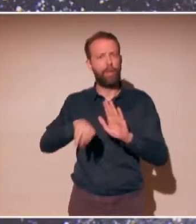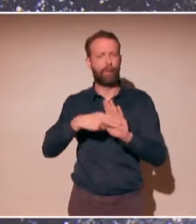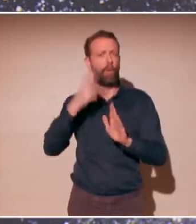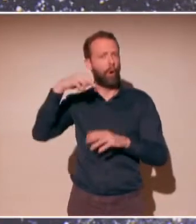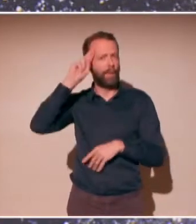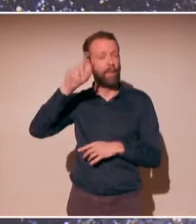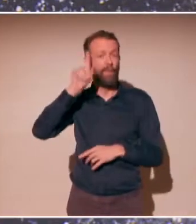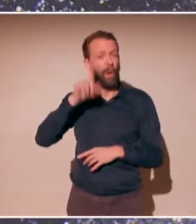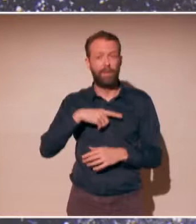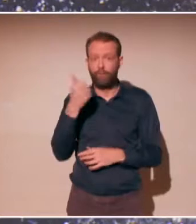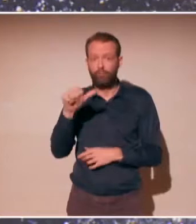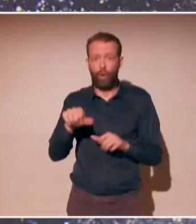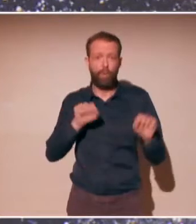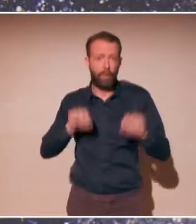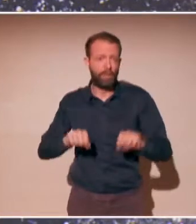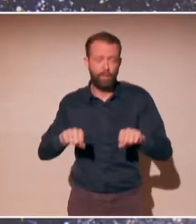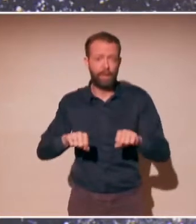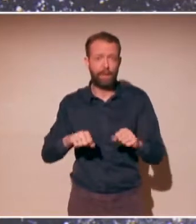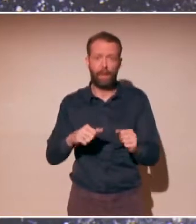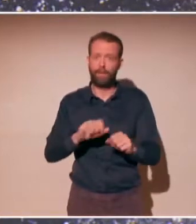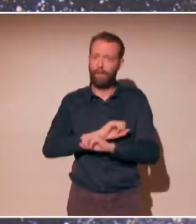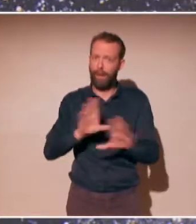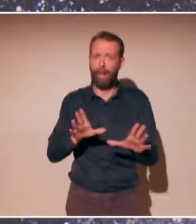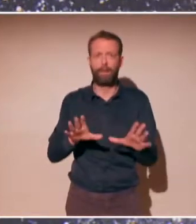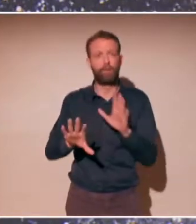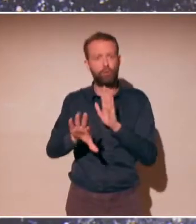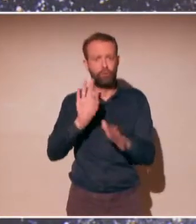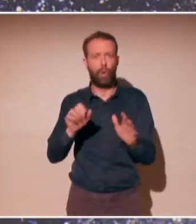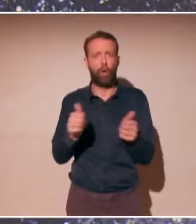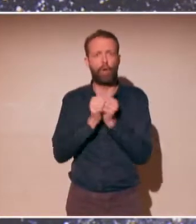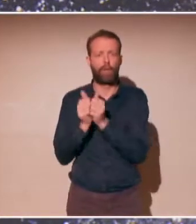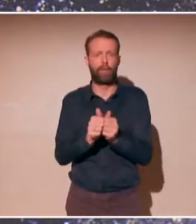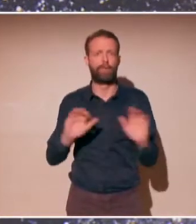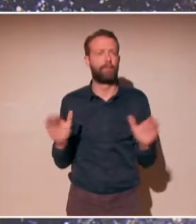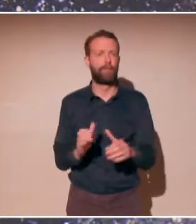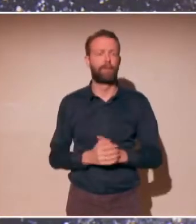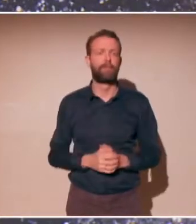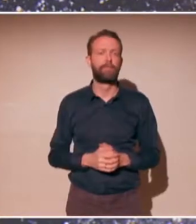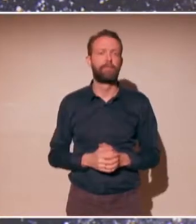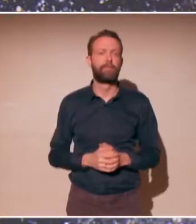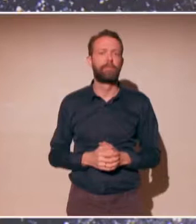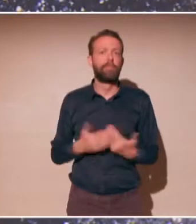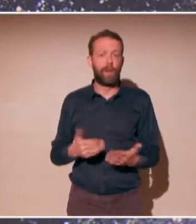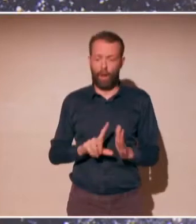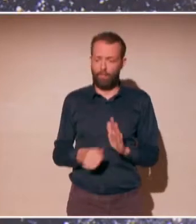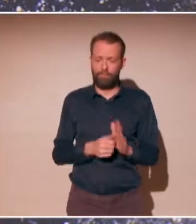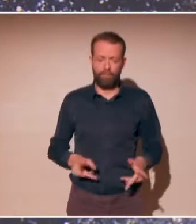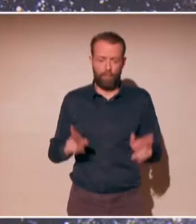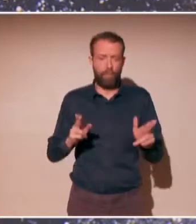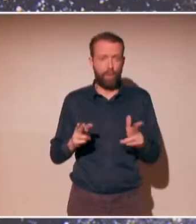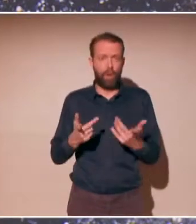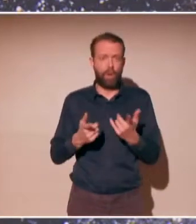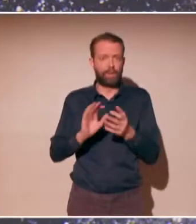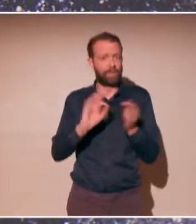normalization of our rules for Europe. It's the one and only way to define our collective choices. We have